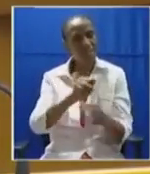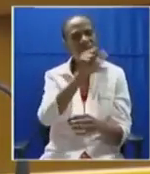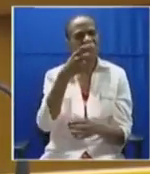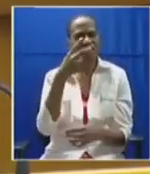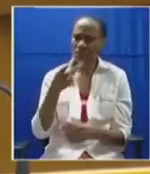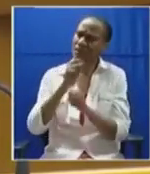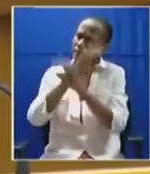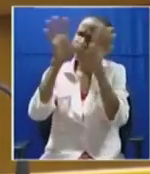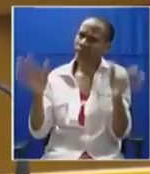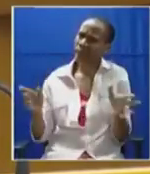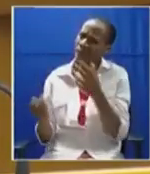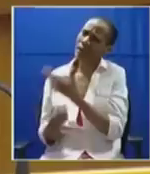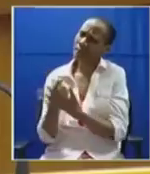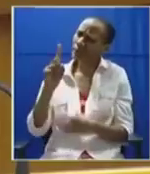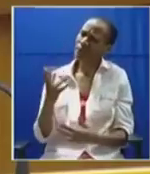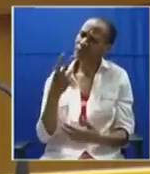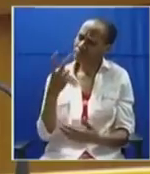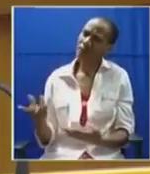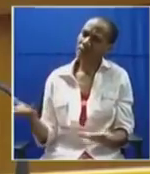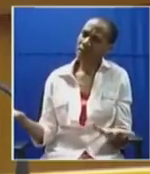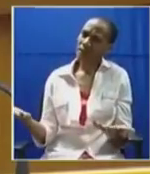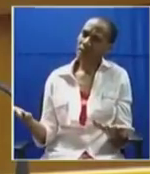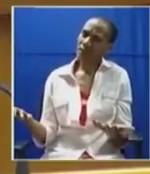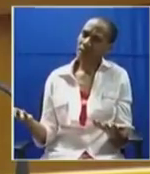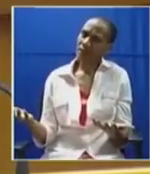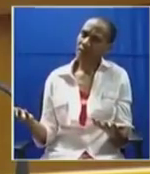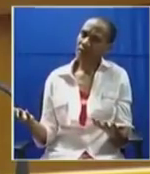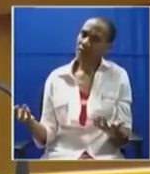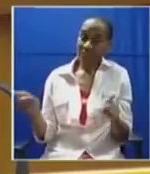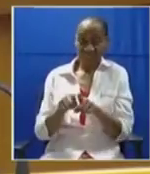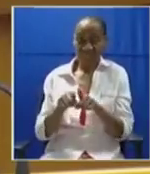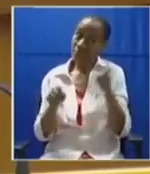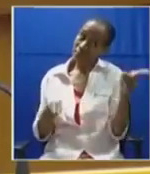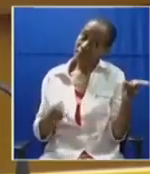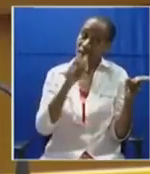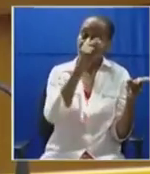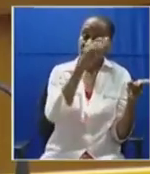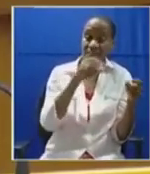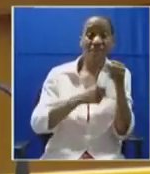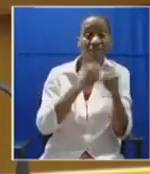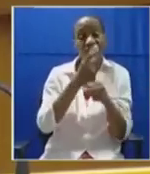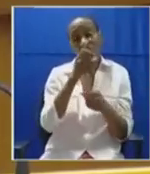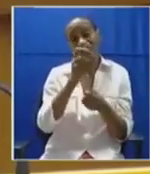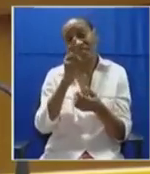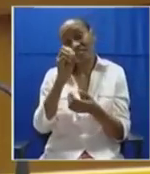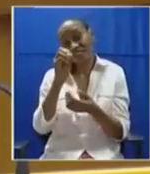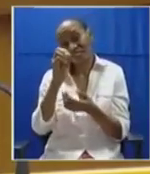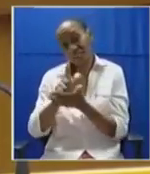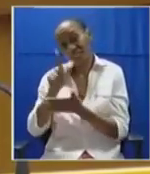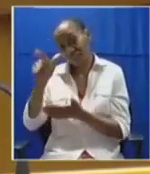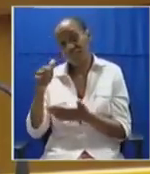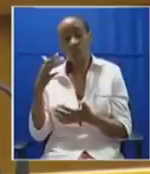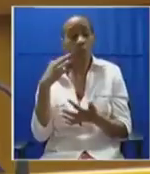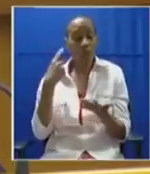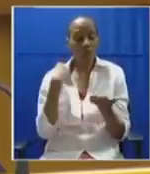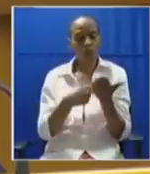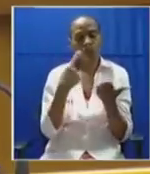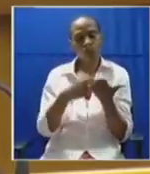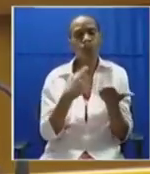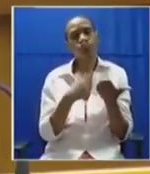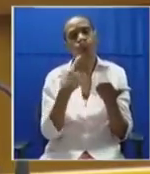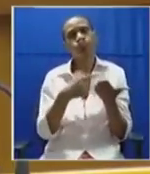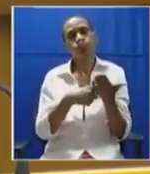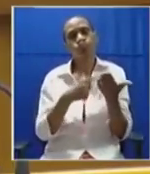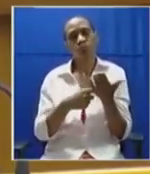actually happening here? It was certainly obvious to the ANC in 2017 when debating and voting